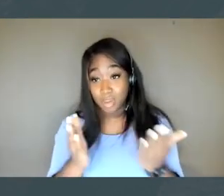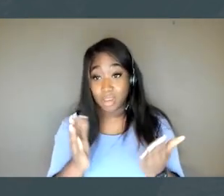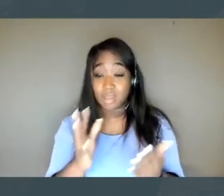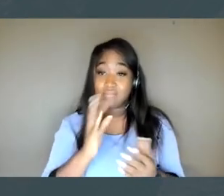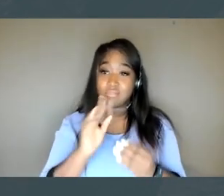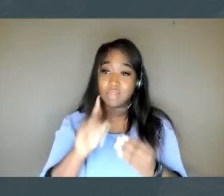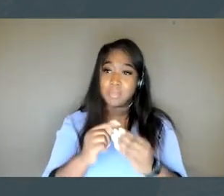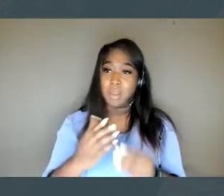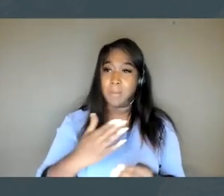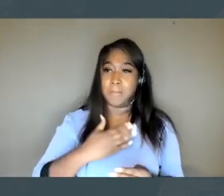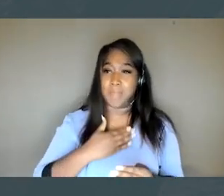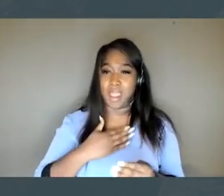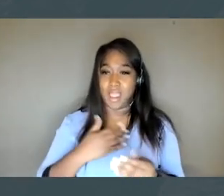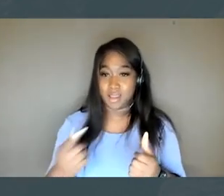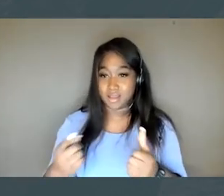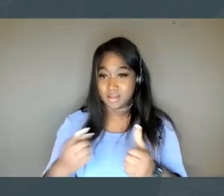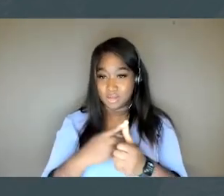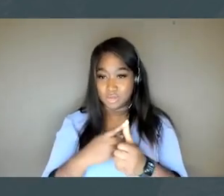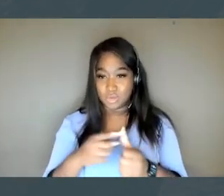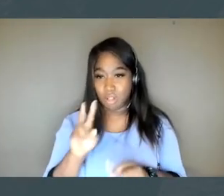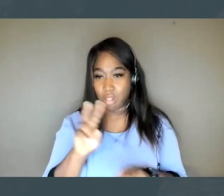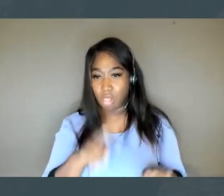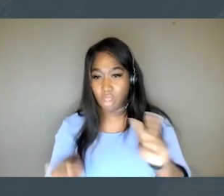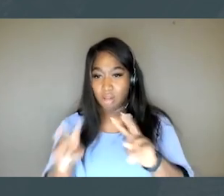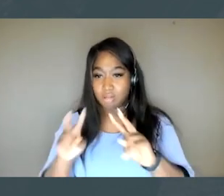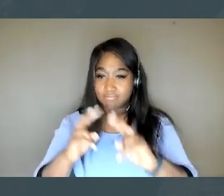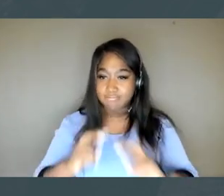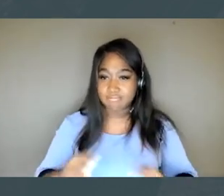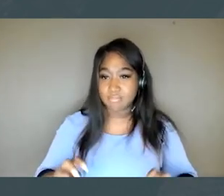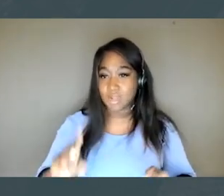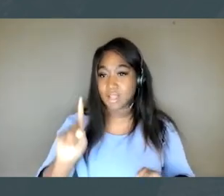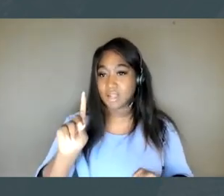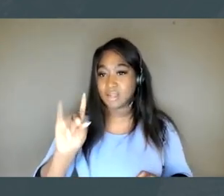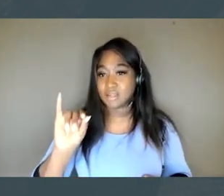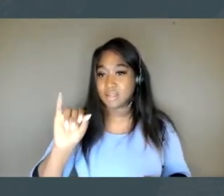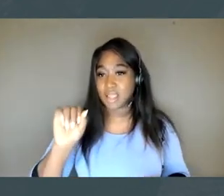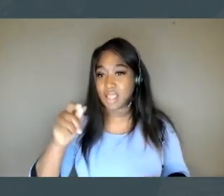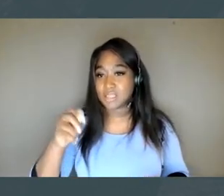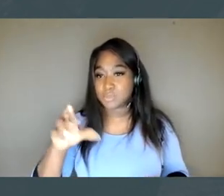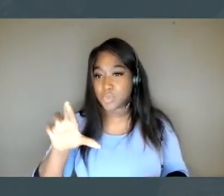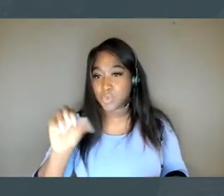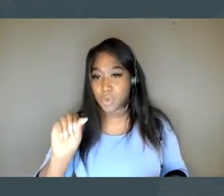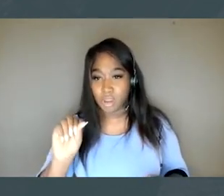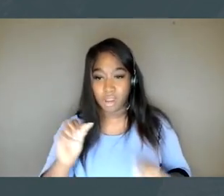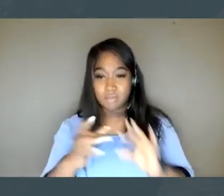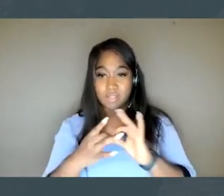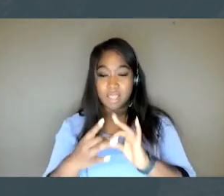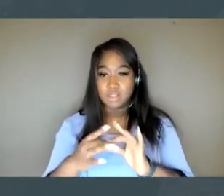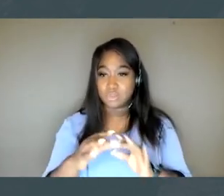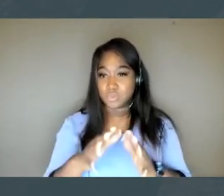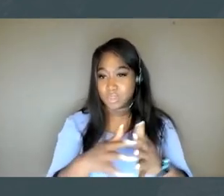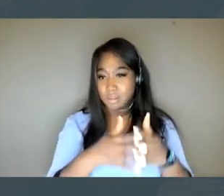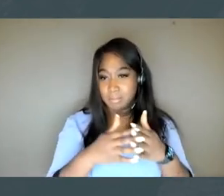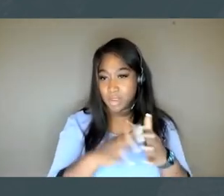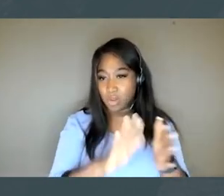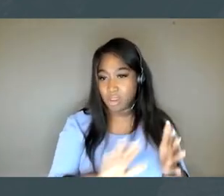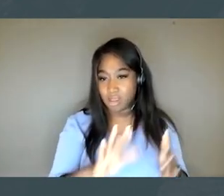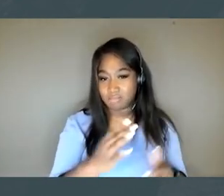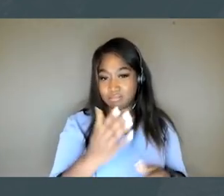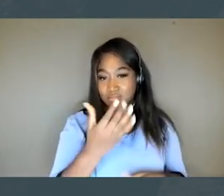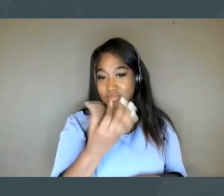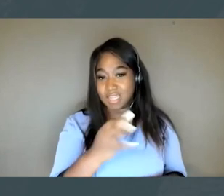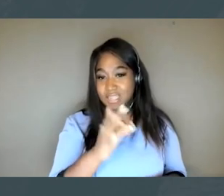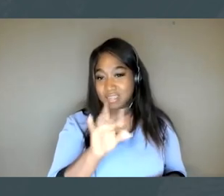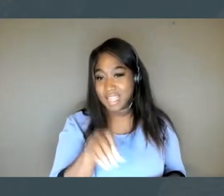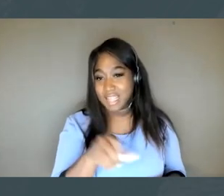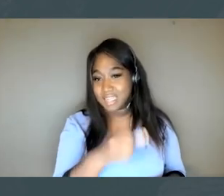initial look of, you know, the diaspora of the Americas and, you know, talking about the 90s and the Erykah Badu and Neo